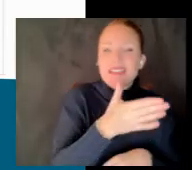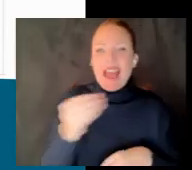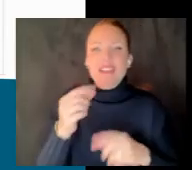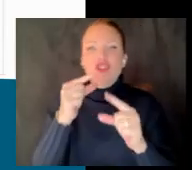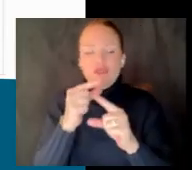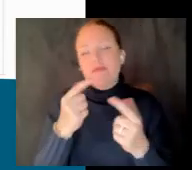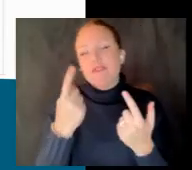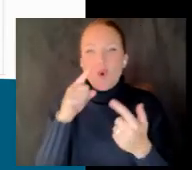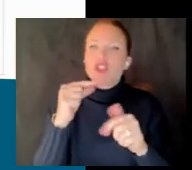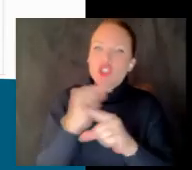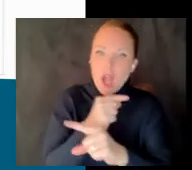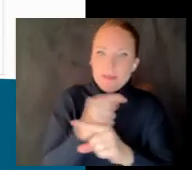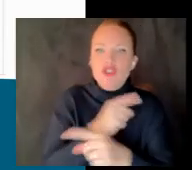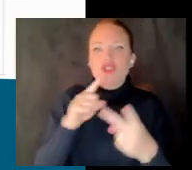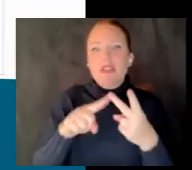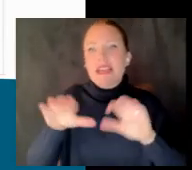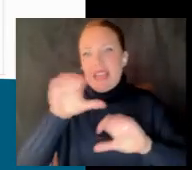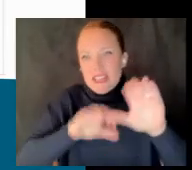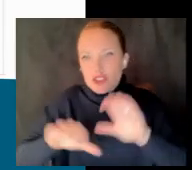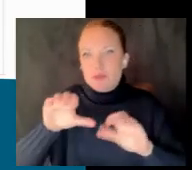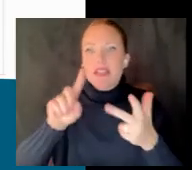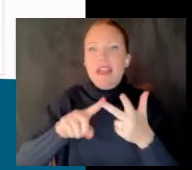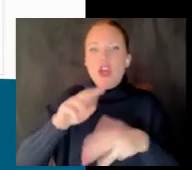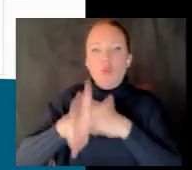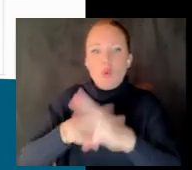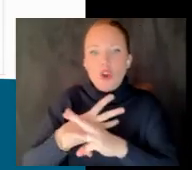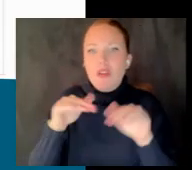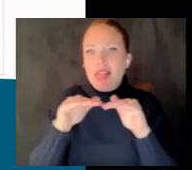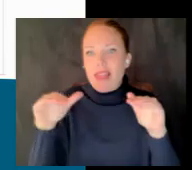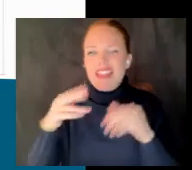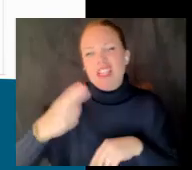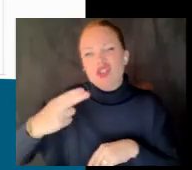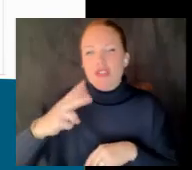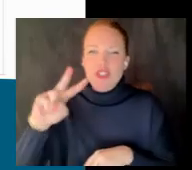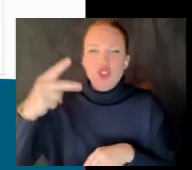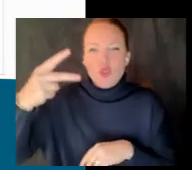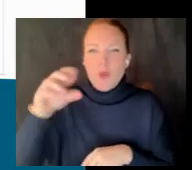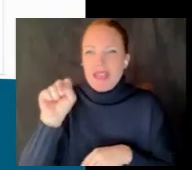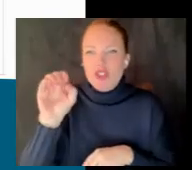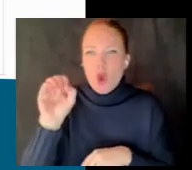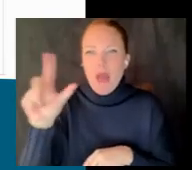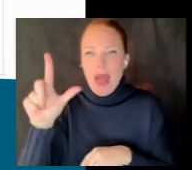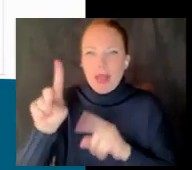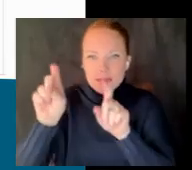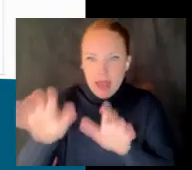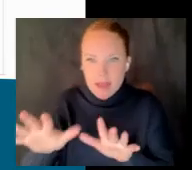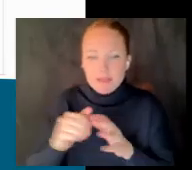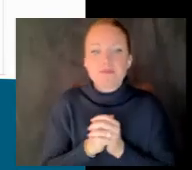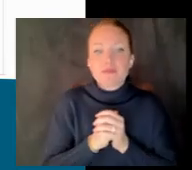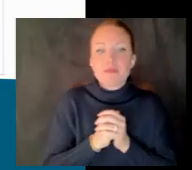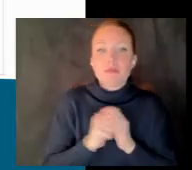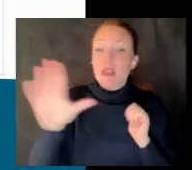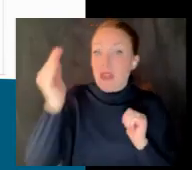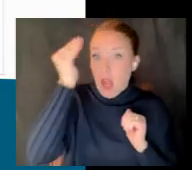geometry, chemistry, and world history 2 SOL exams. As discussed earlier in the accommodations discussion, the